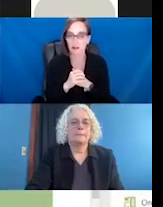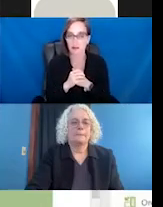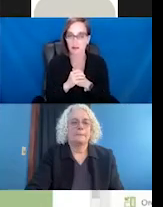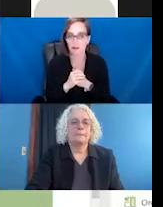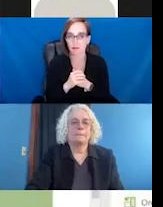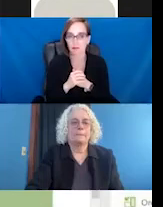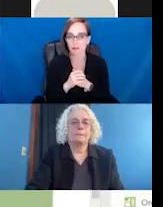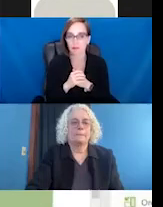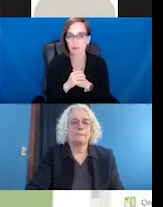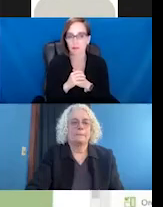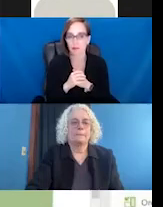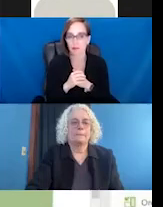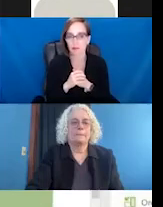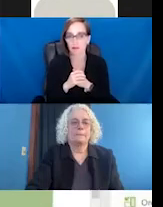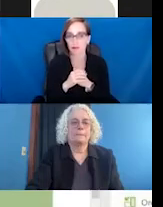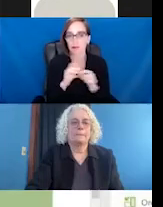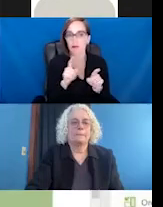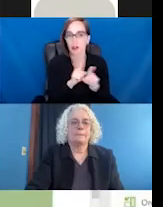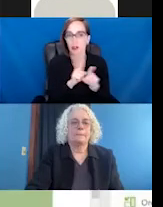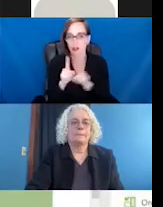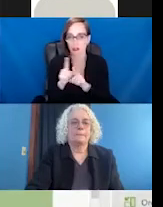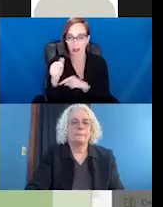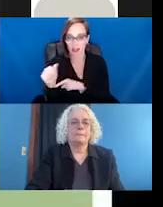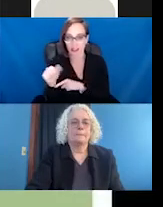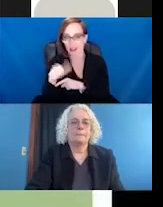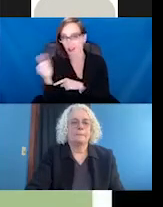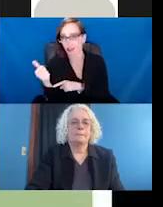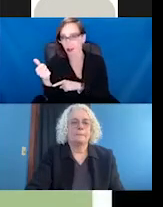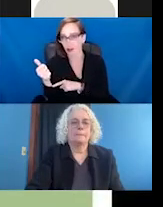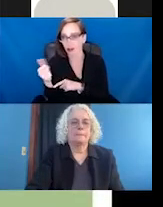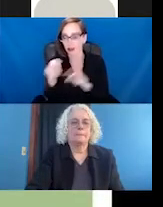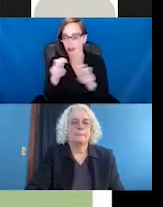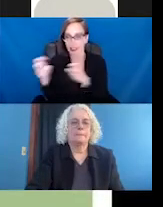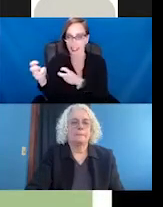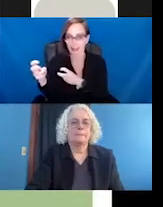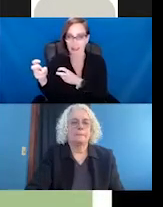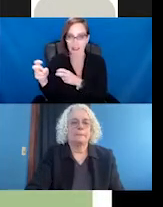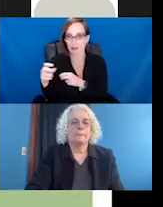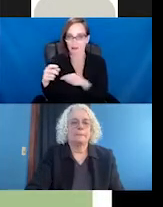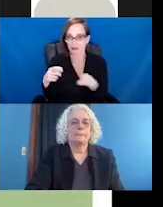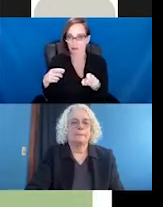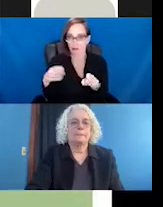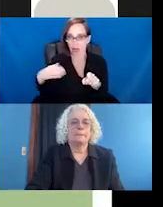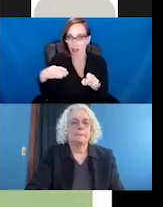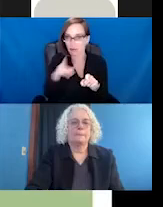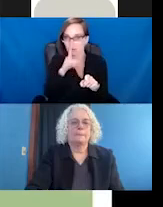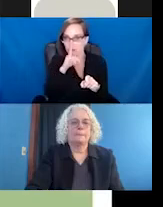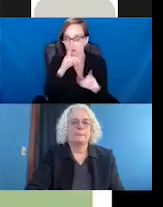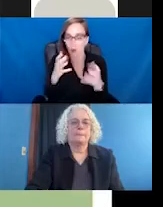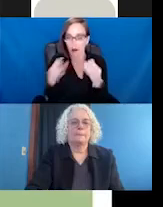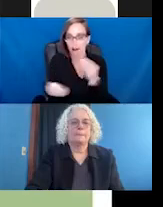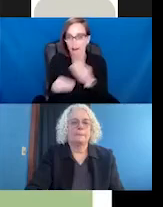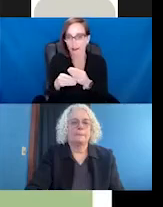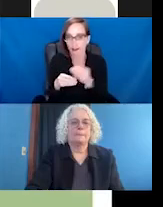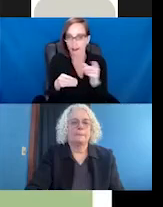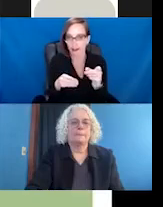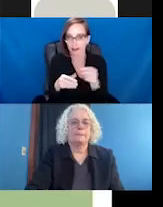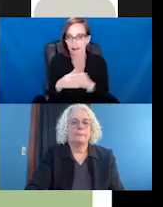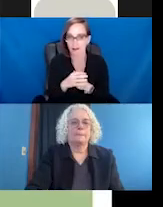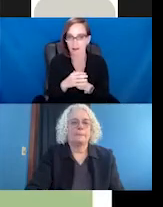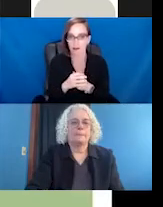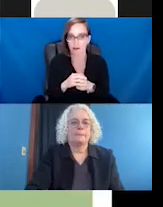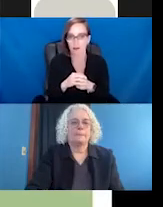and you know, ask the question, are there other insights or themes that are not here that you'd like to see reflected as we start to sort